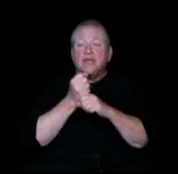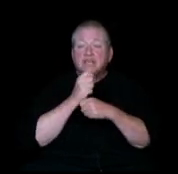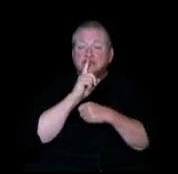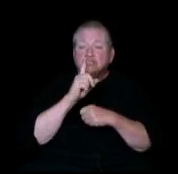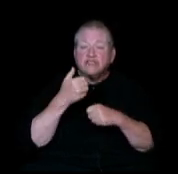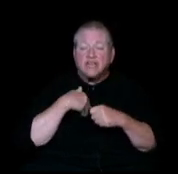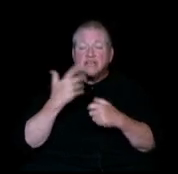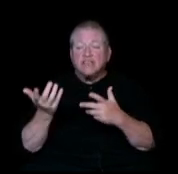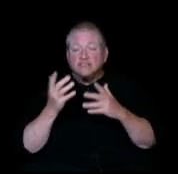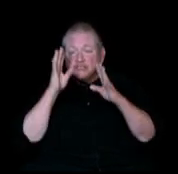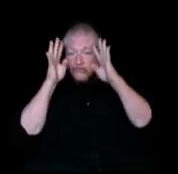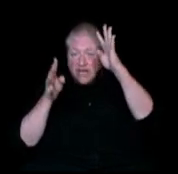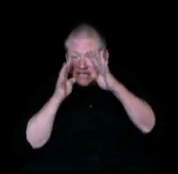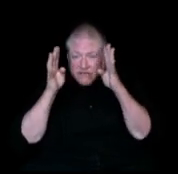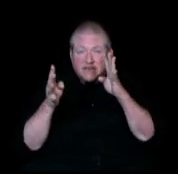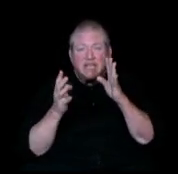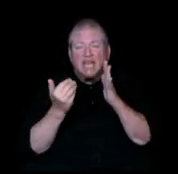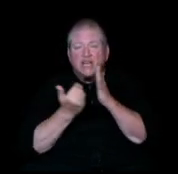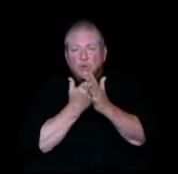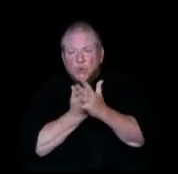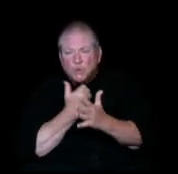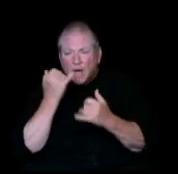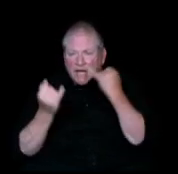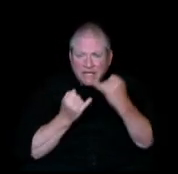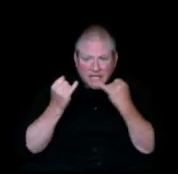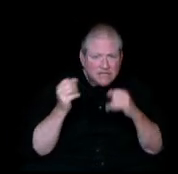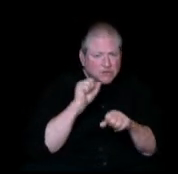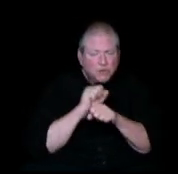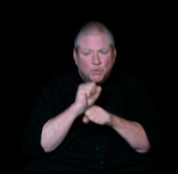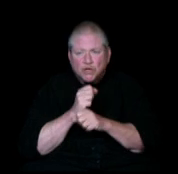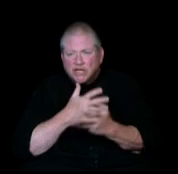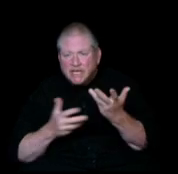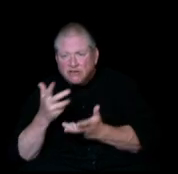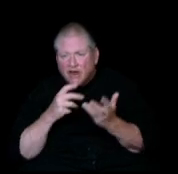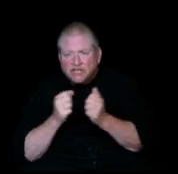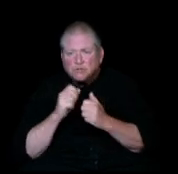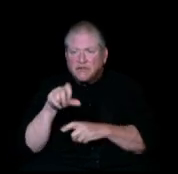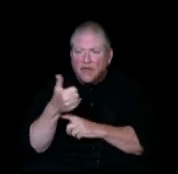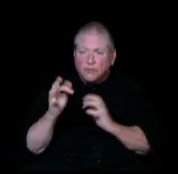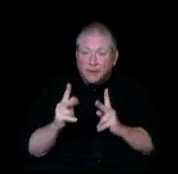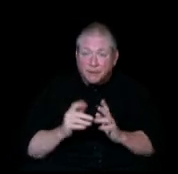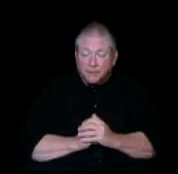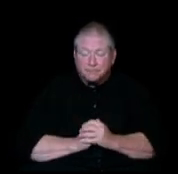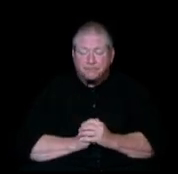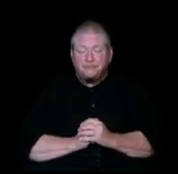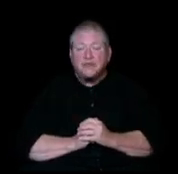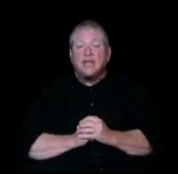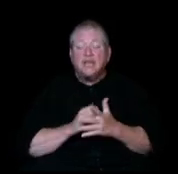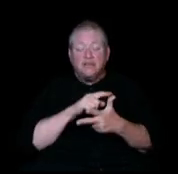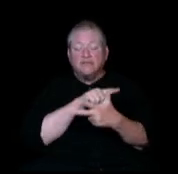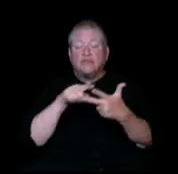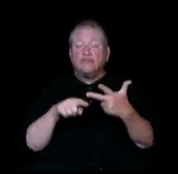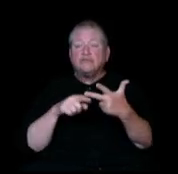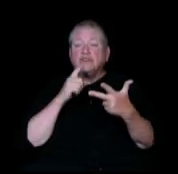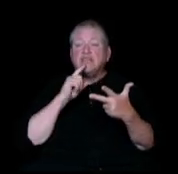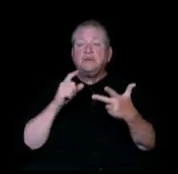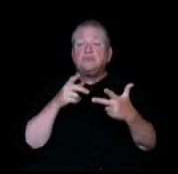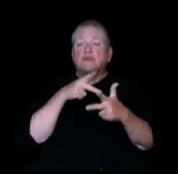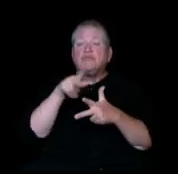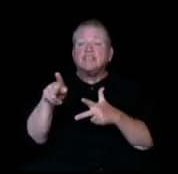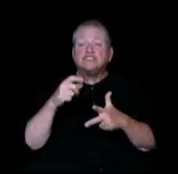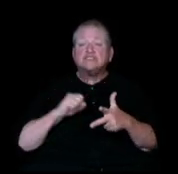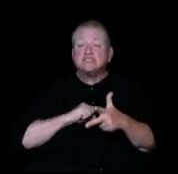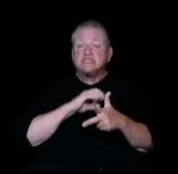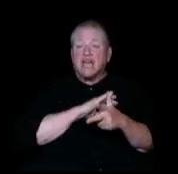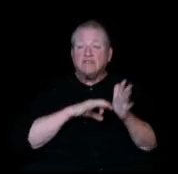to encouraging initiative, creativity, and exploration of new ideas through work and interaction with others. The following three